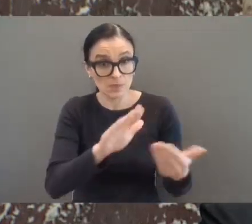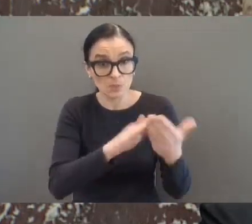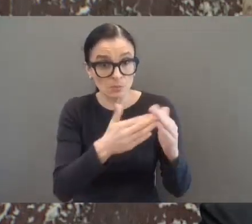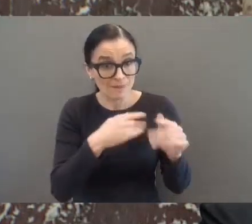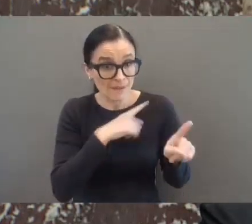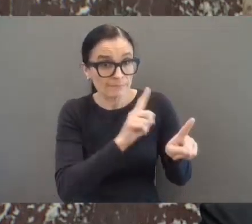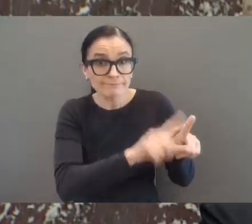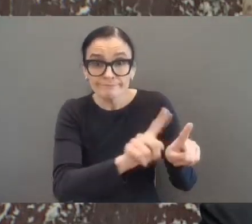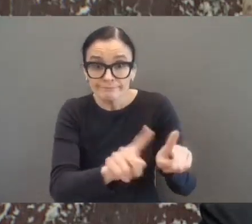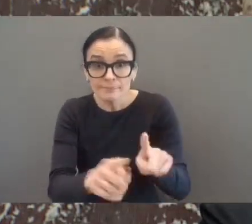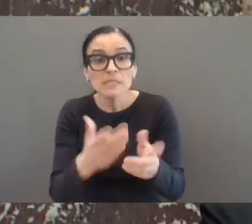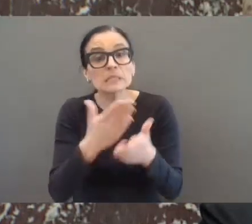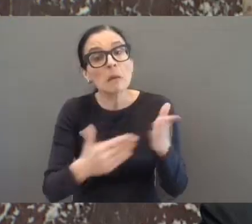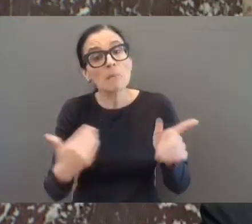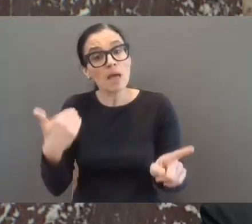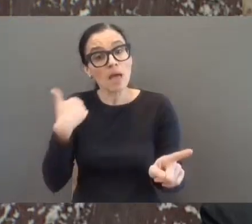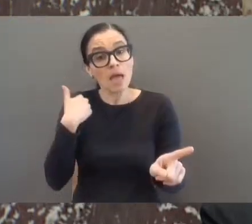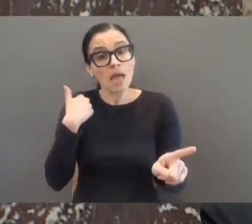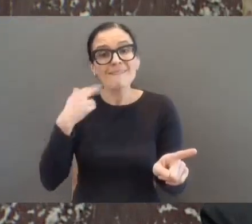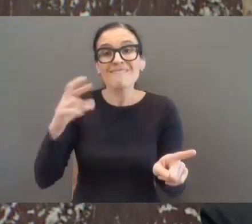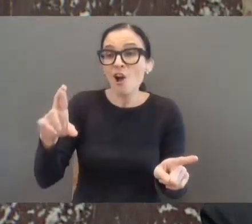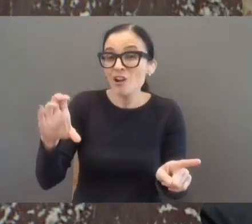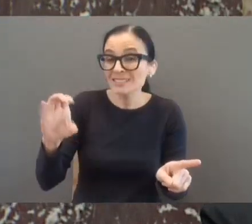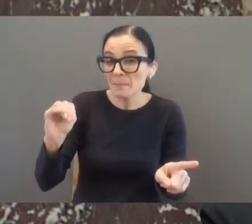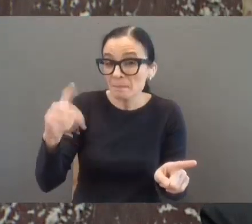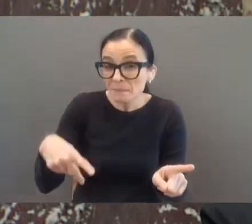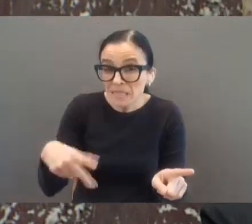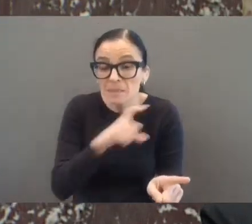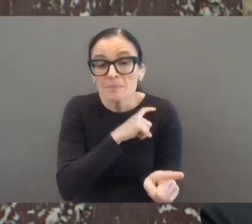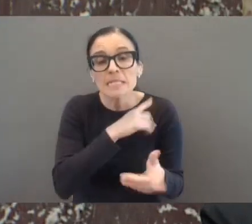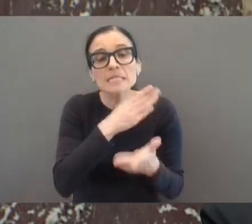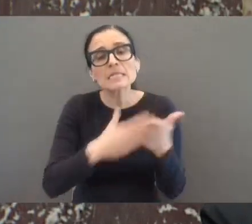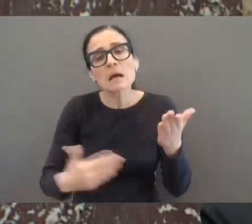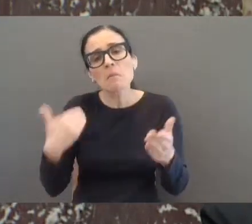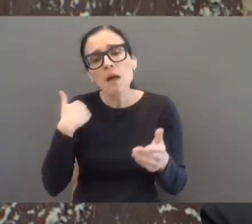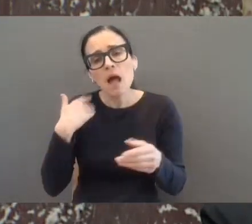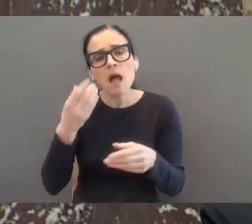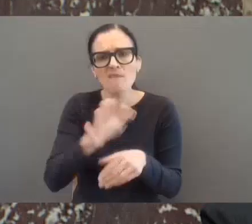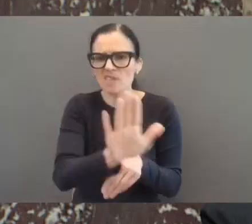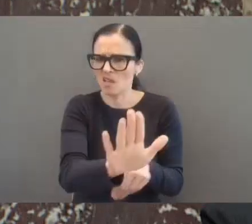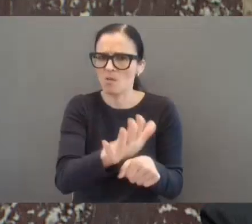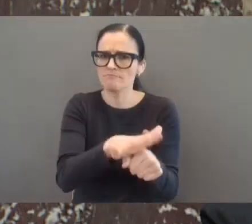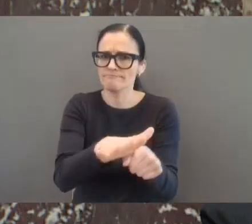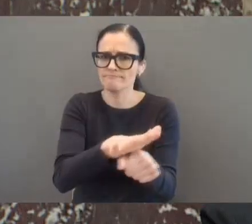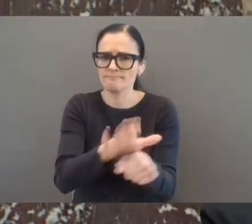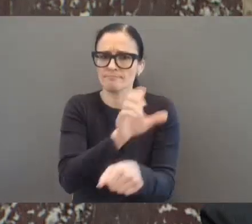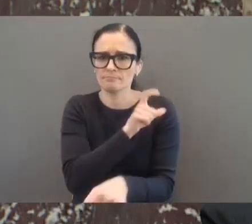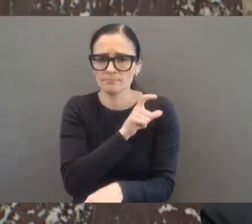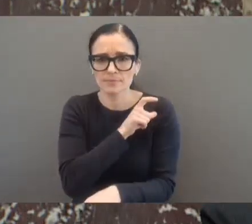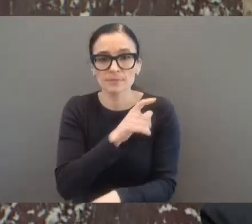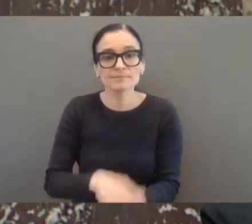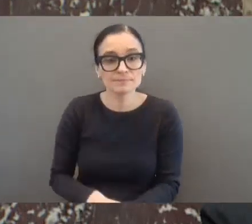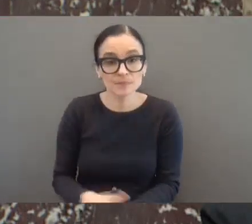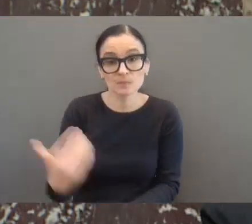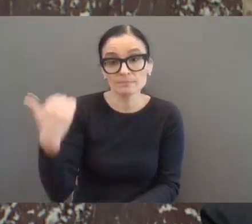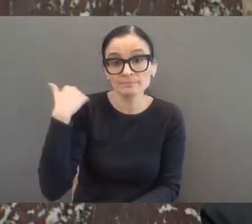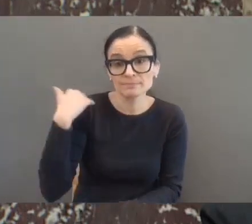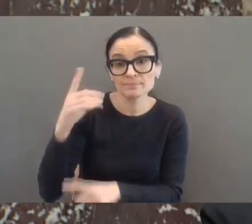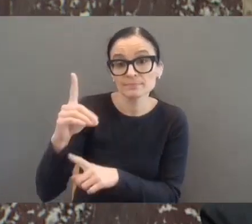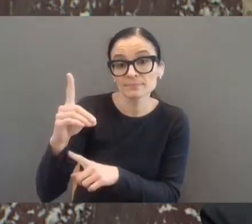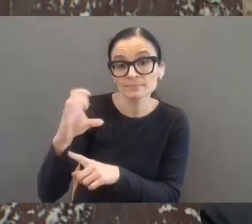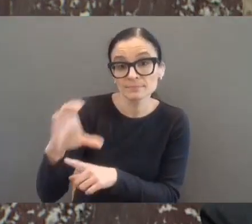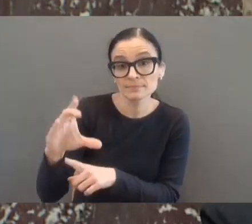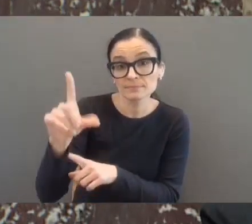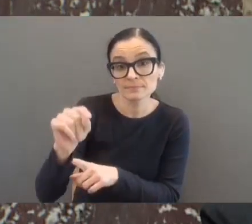South Island communities here on the island were informed in December 2022, 5 years in advance of starting